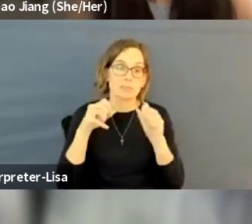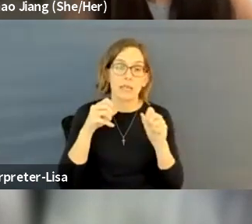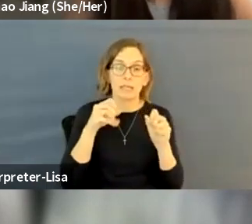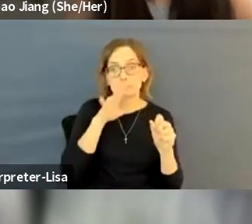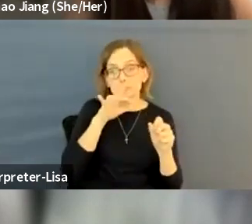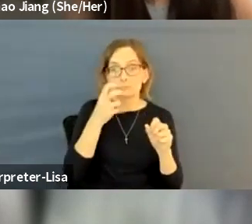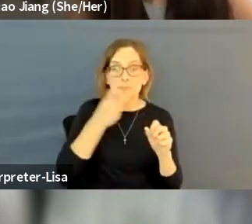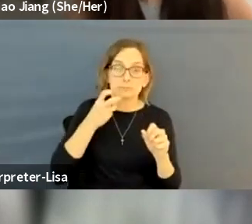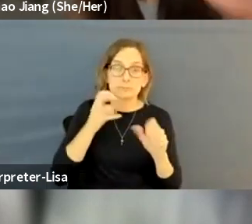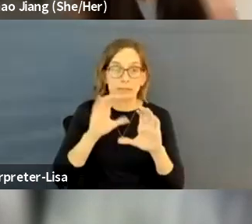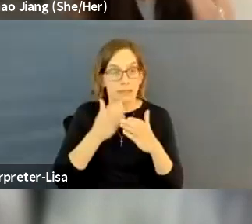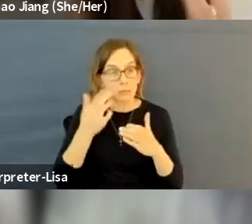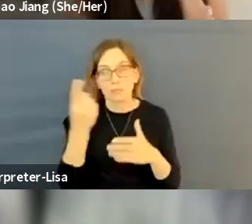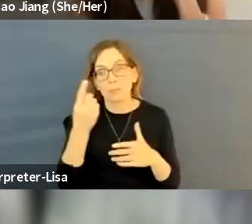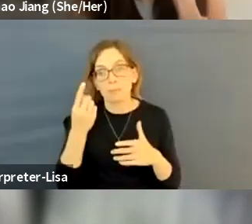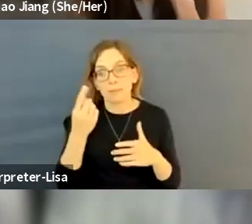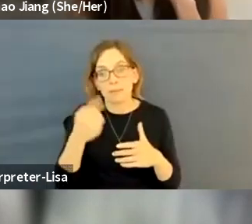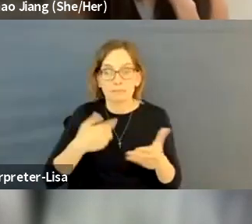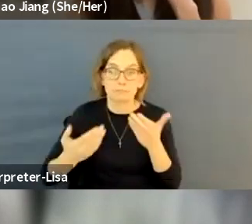other things, I'll tell them first